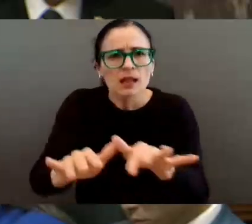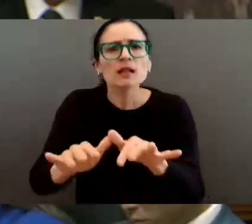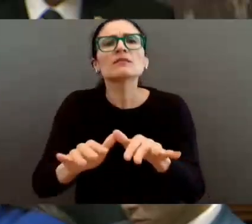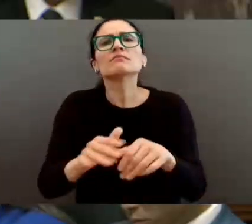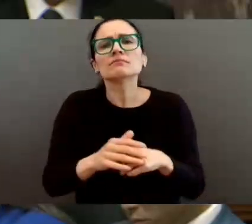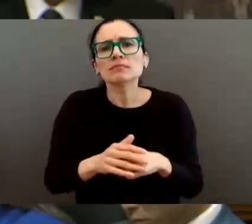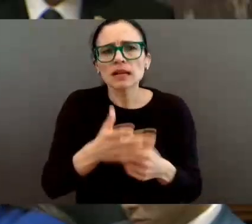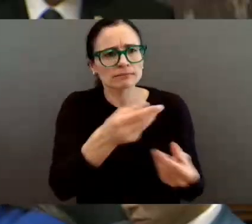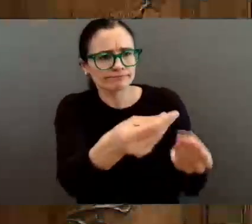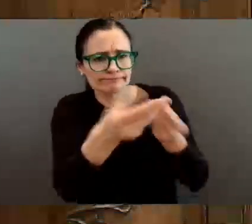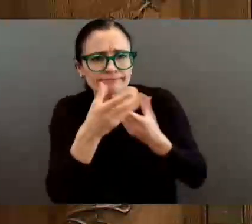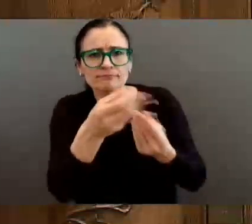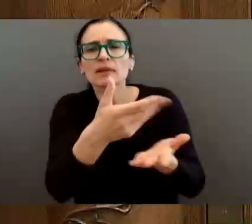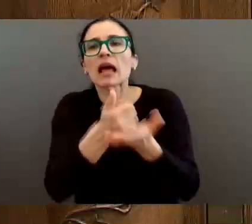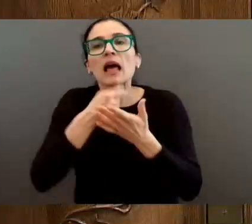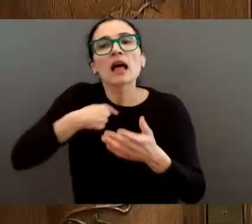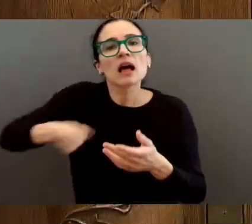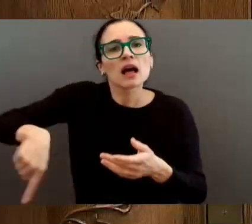carry on.